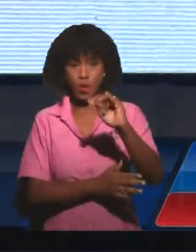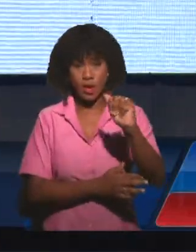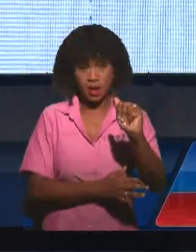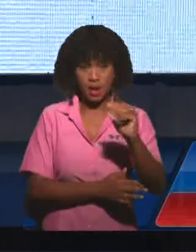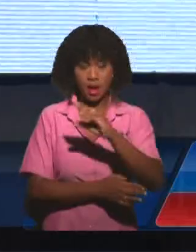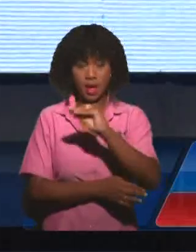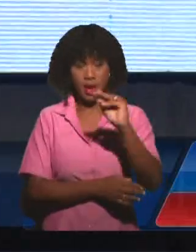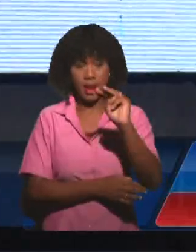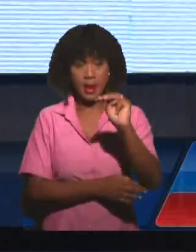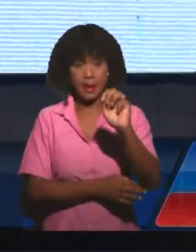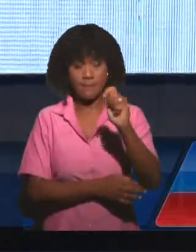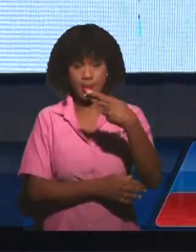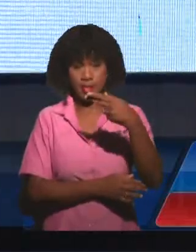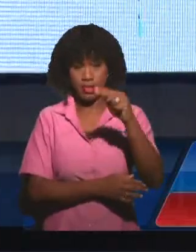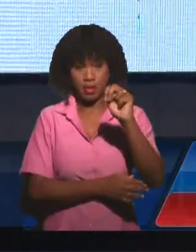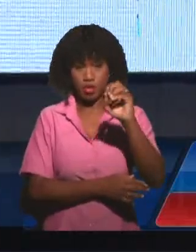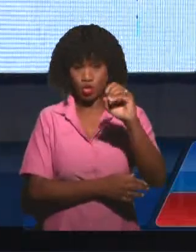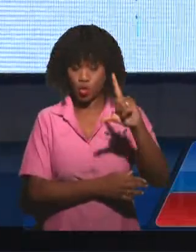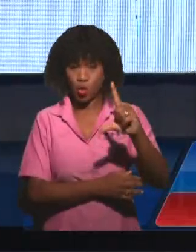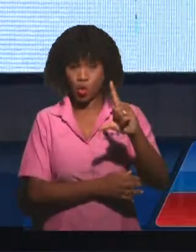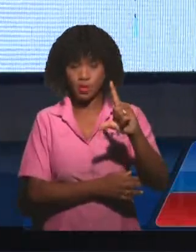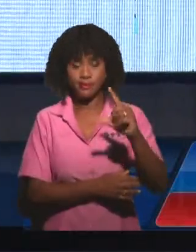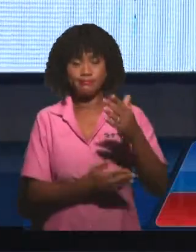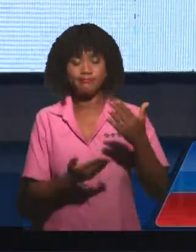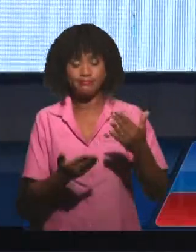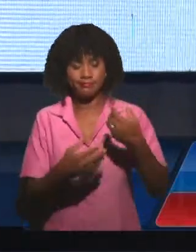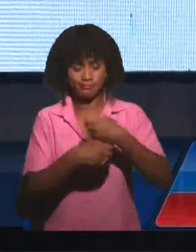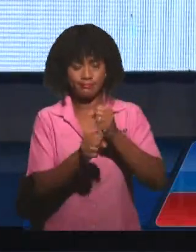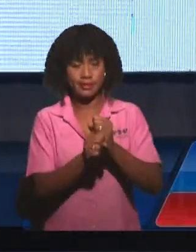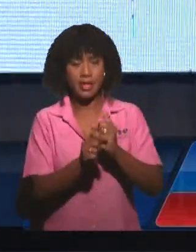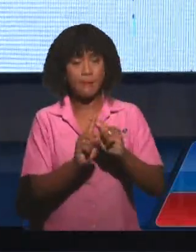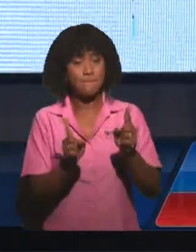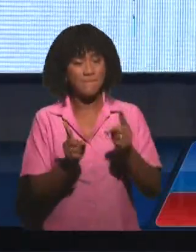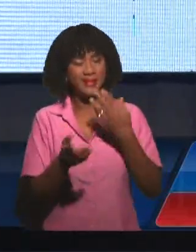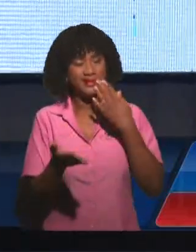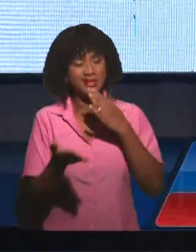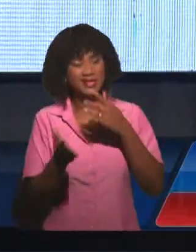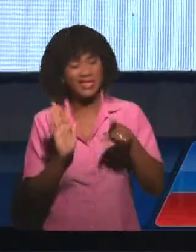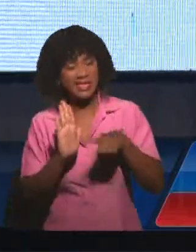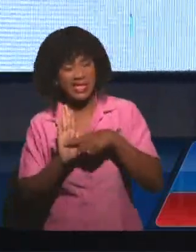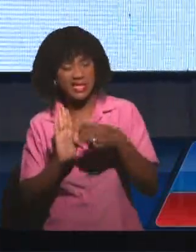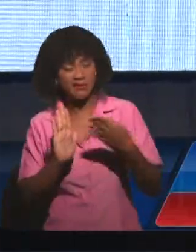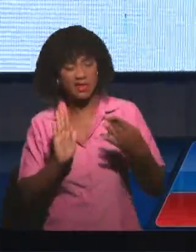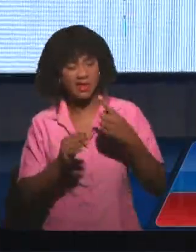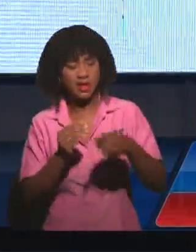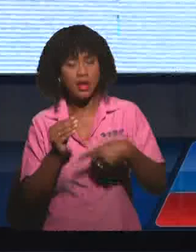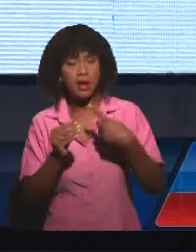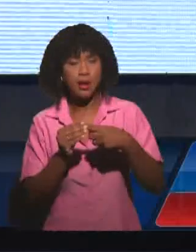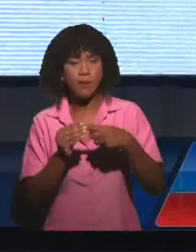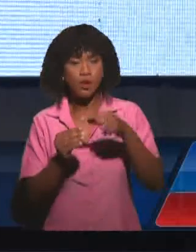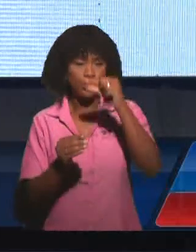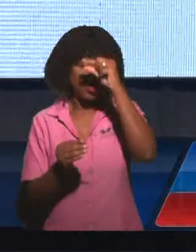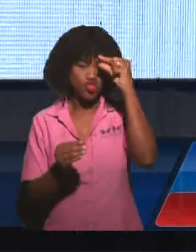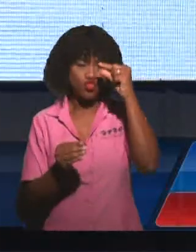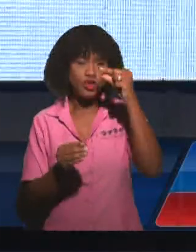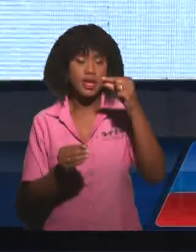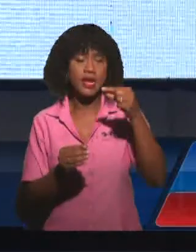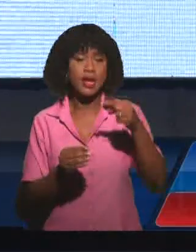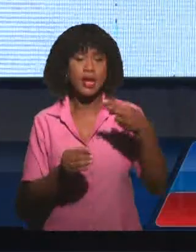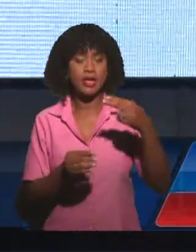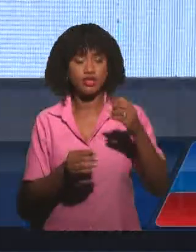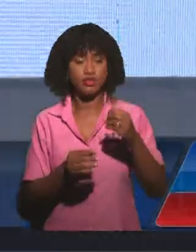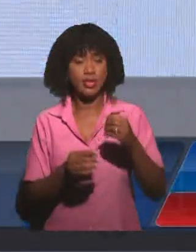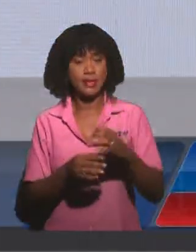methanol production. The bad thing about gray hydrogen that we would see is it's a